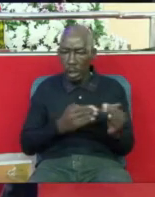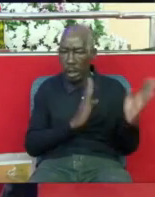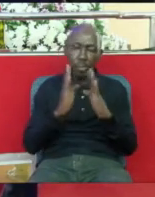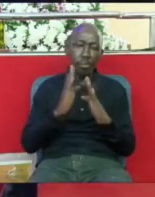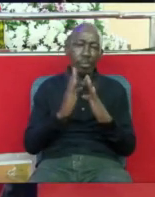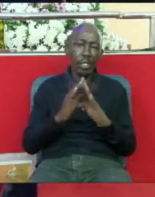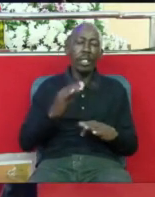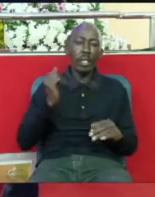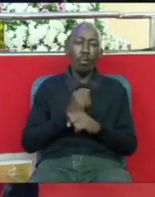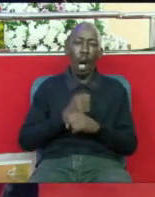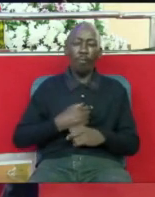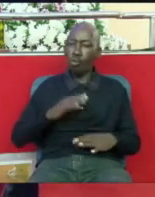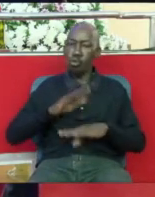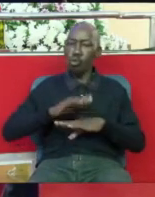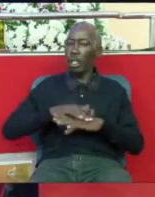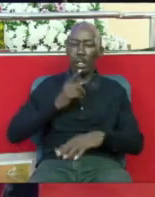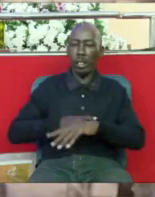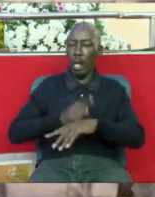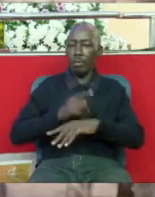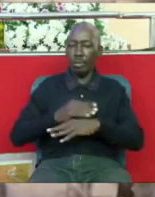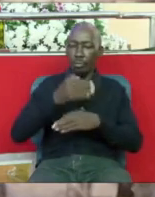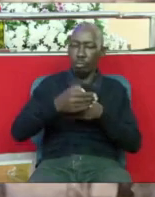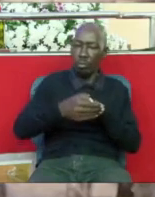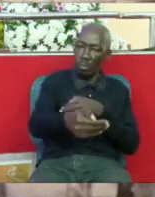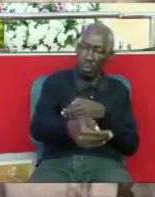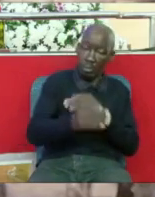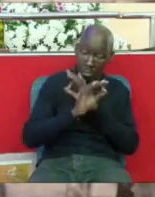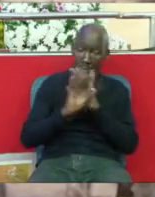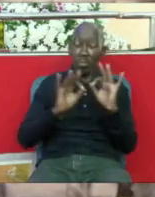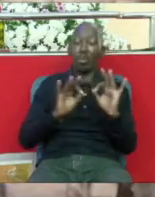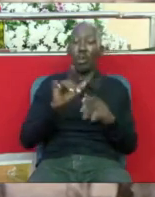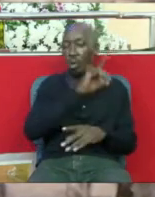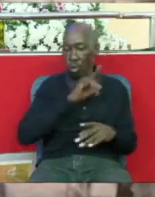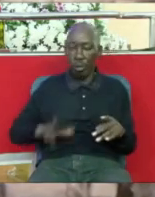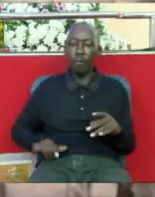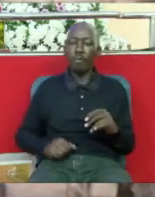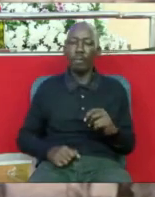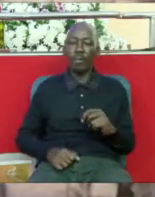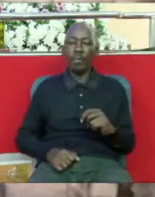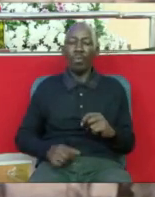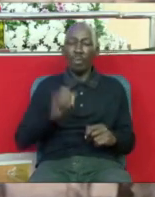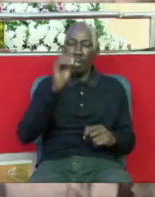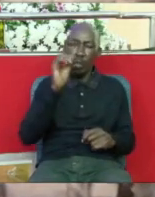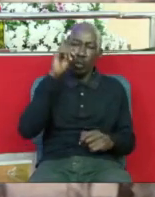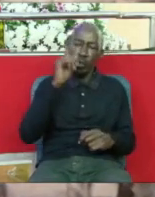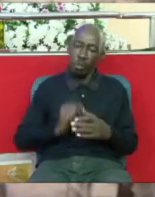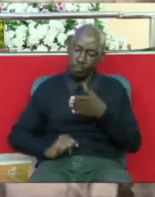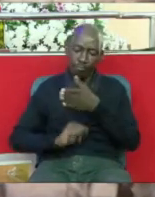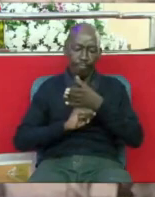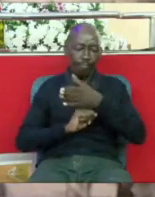them will have exciting times, O God. Wengine watakuwa na nyakati za kusisimua. Lord, Lord, be found of them.